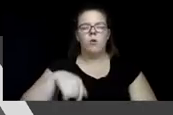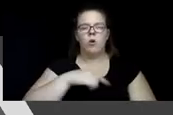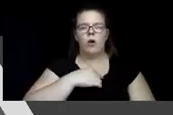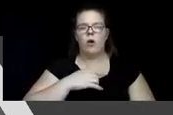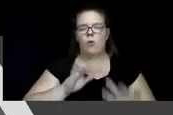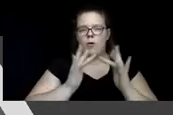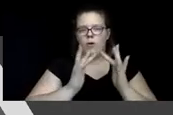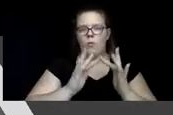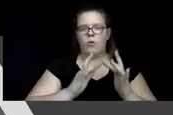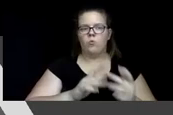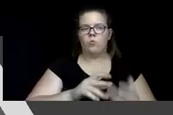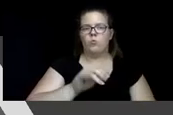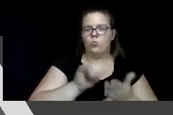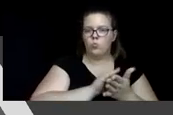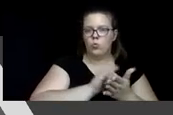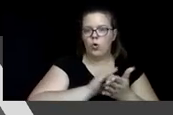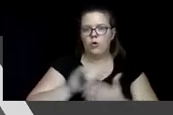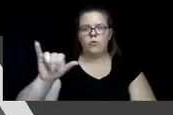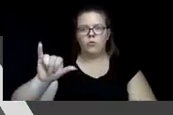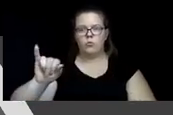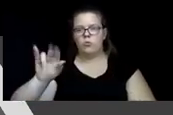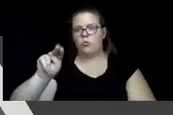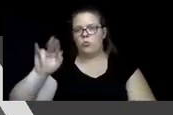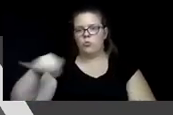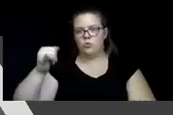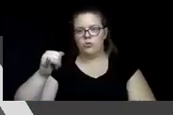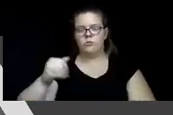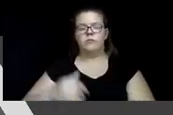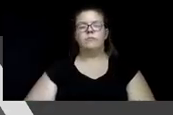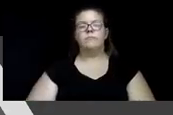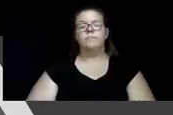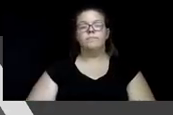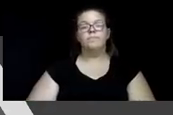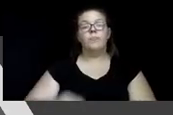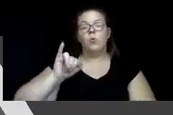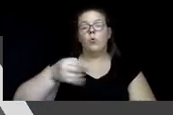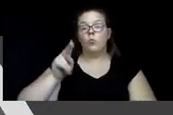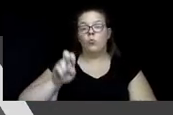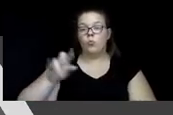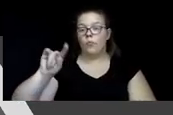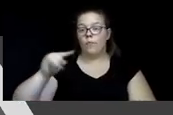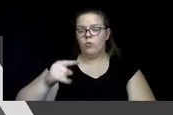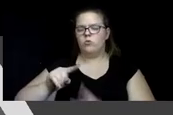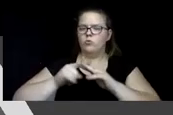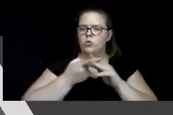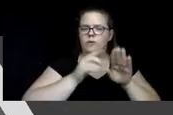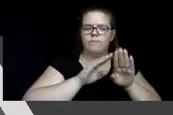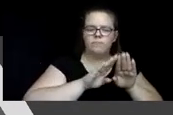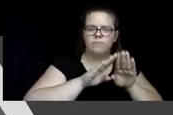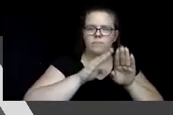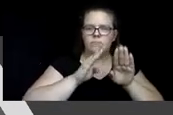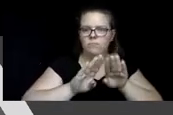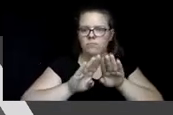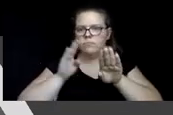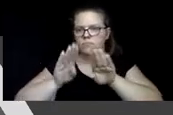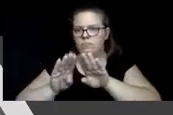New Jersey network. June 1st, we started this soft opening. We started scheduling appointments for